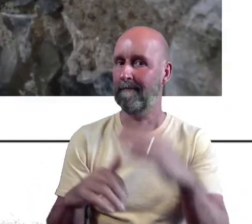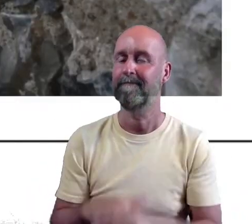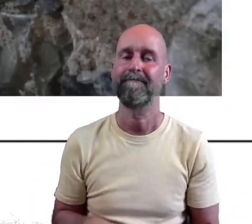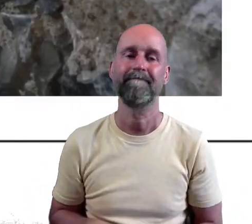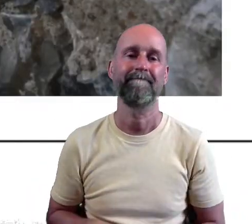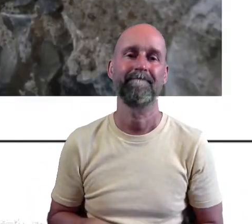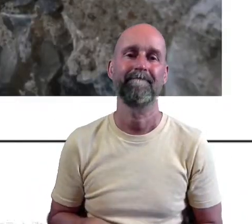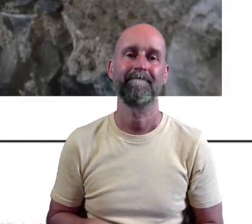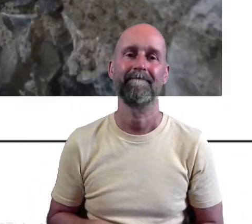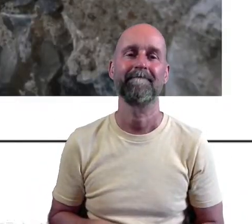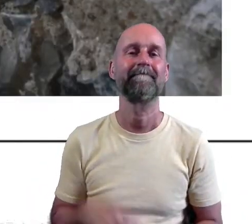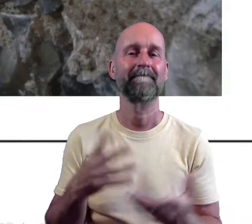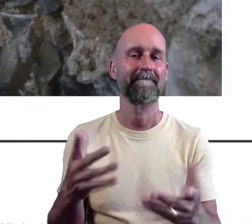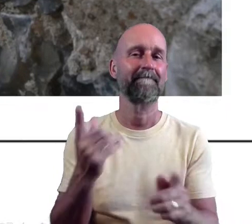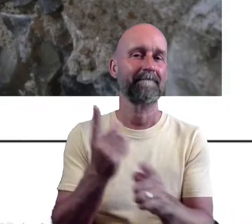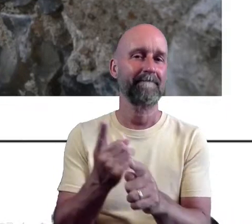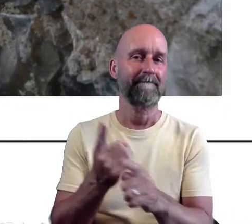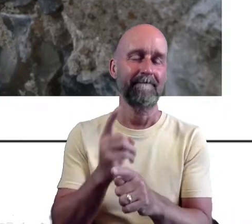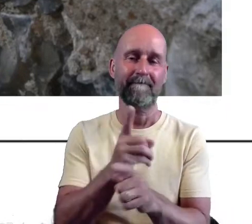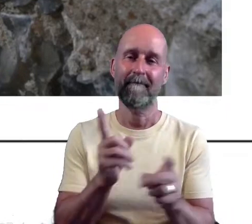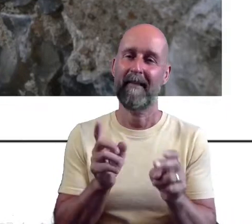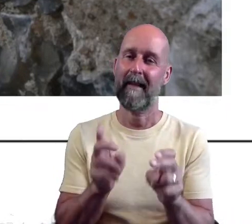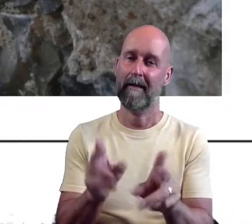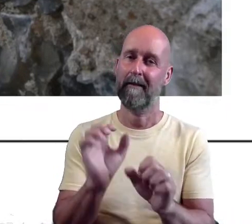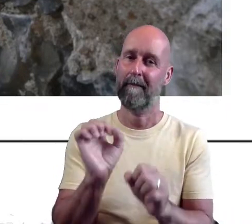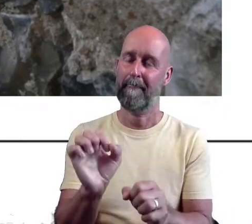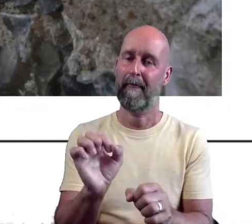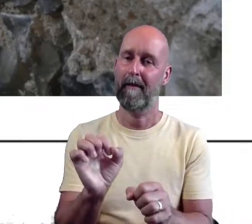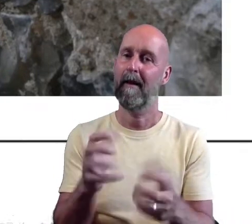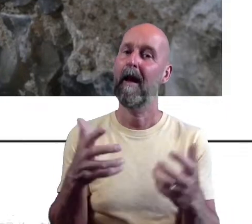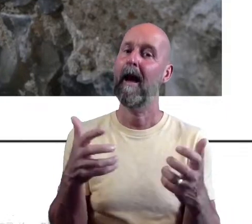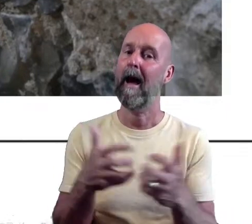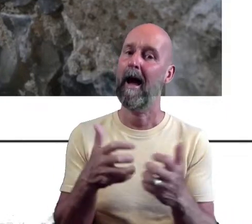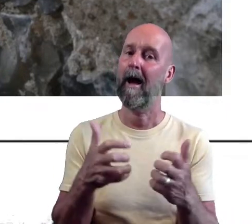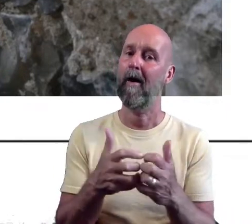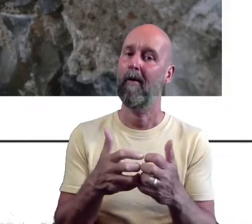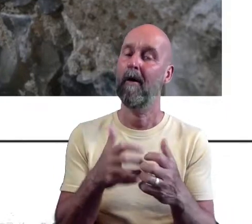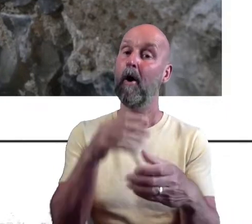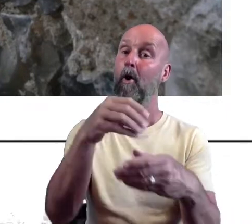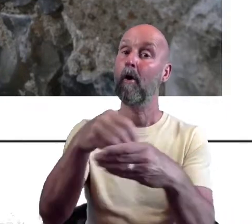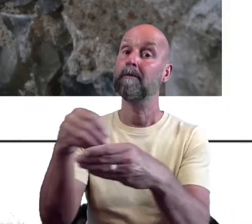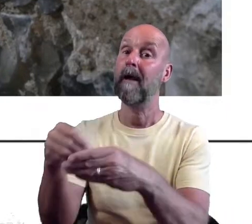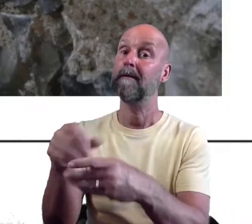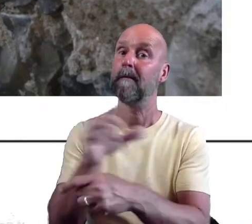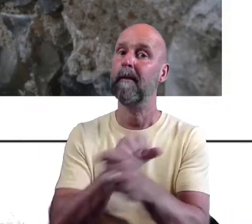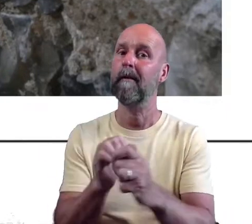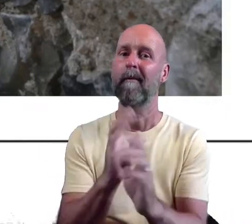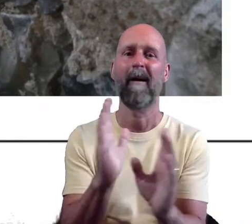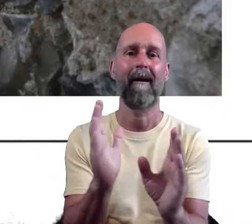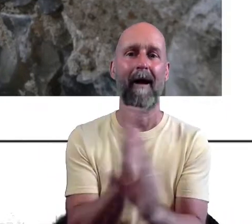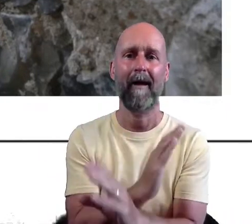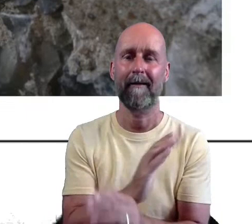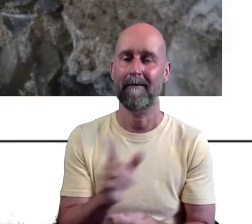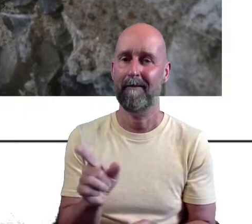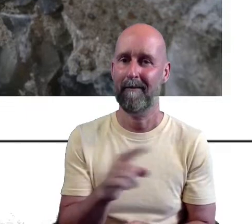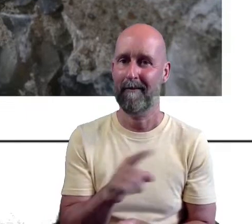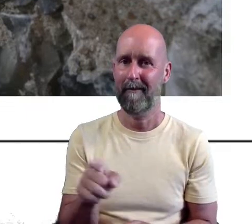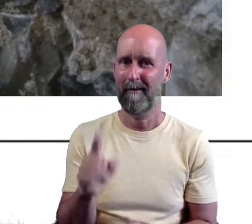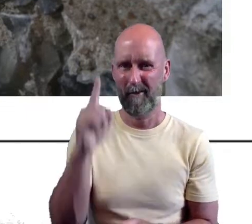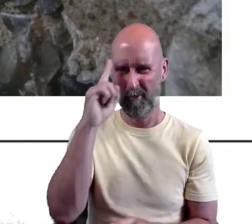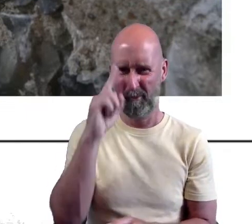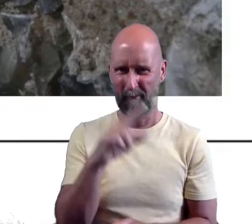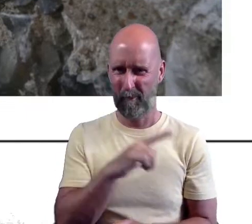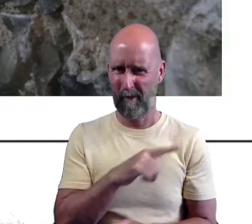So let me talk about the technique of actively hiding content away. So this can seem like really, really counterintuitive as a